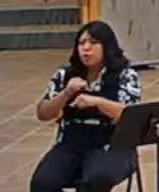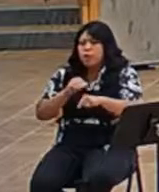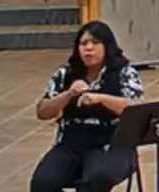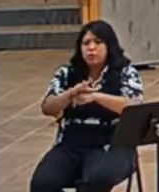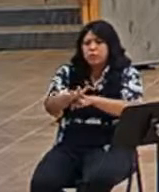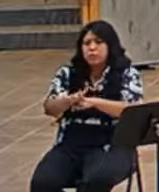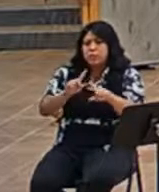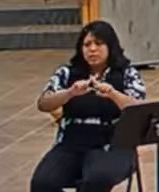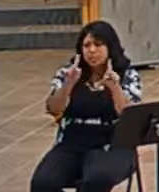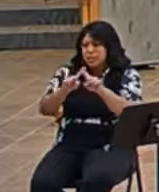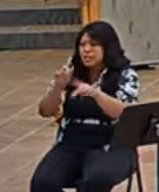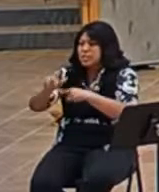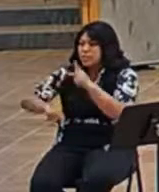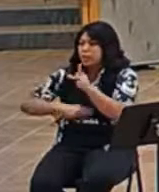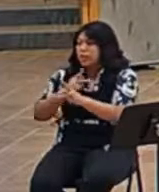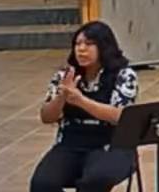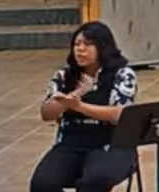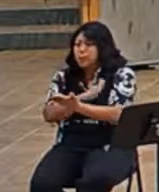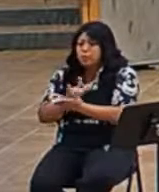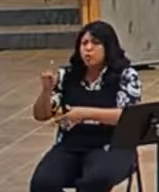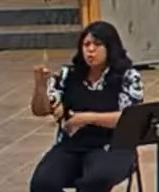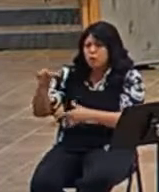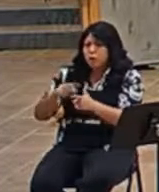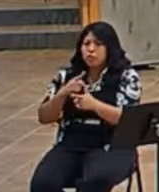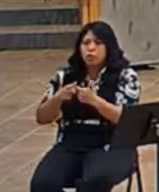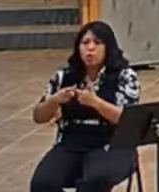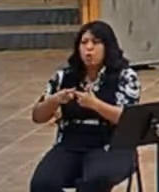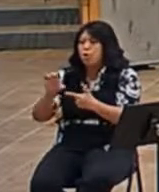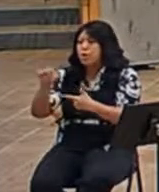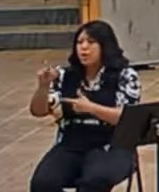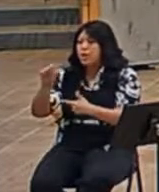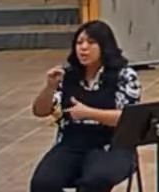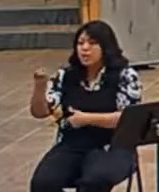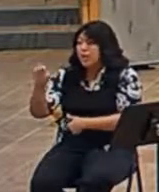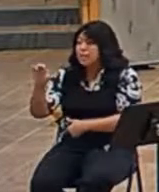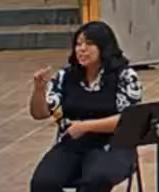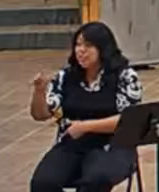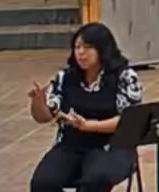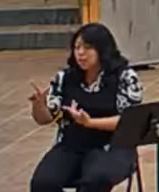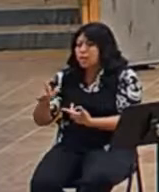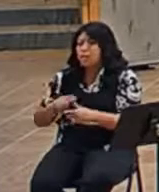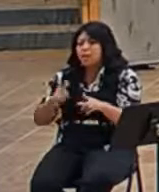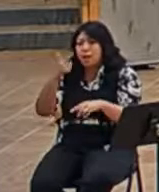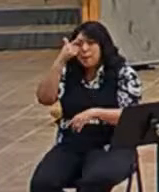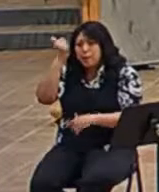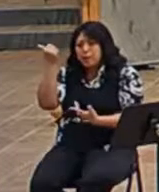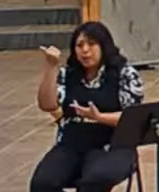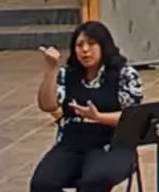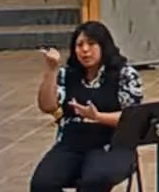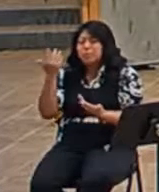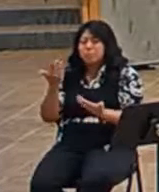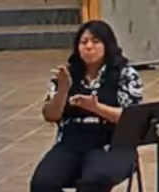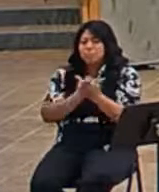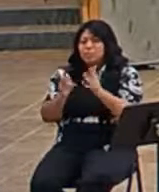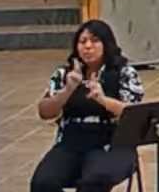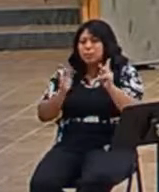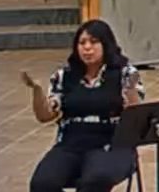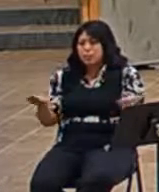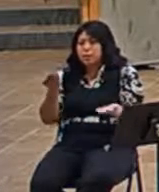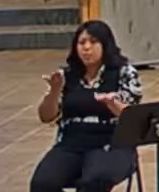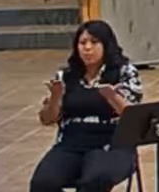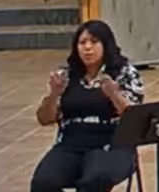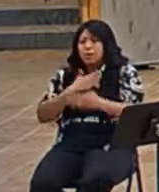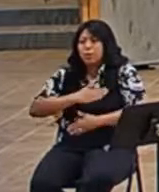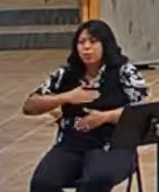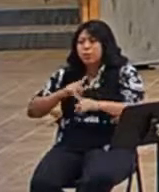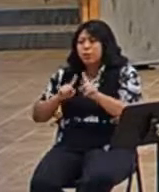influenced different styles of music, rock and roll, classical, because the musicians will appreciate this more likely than anyone